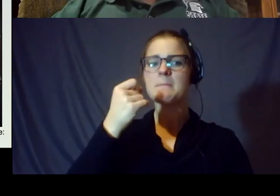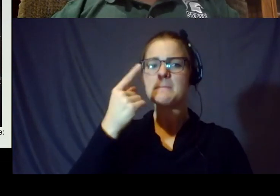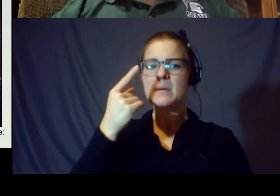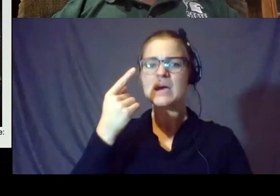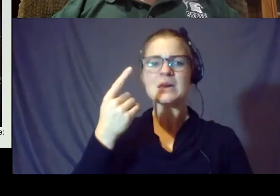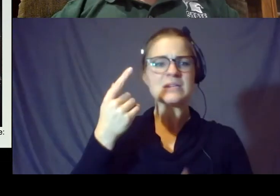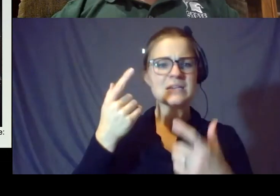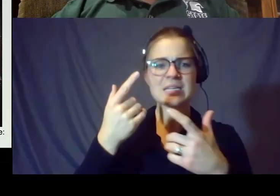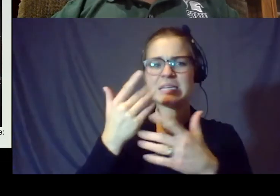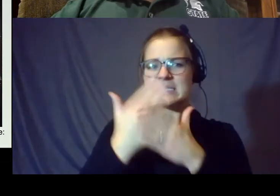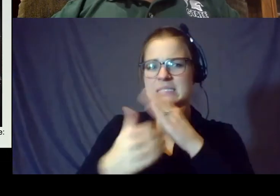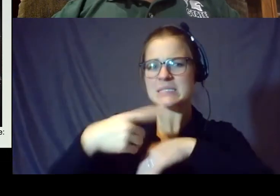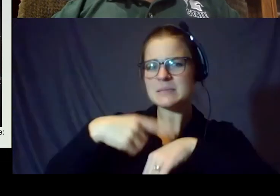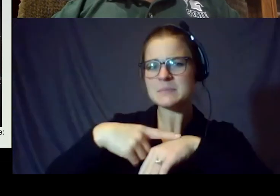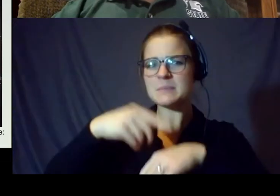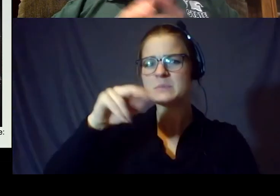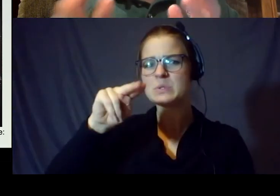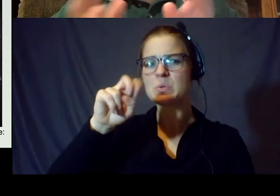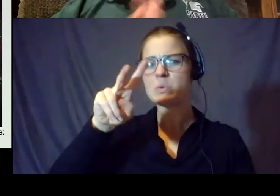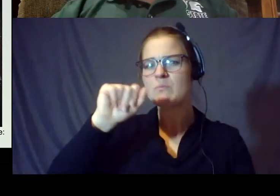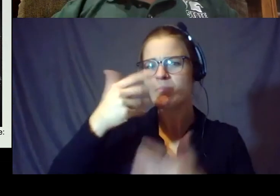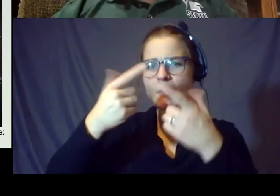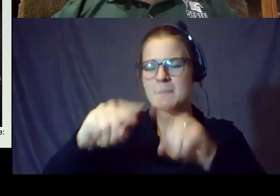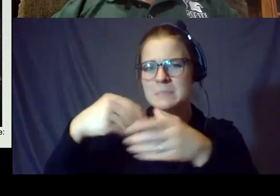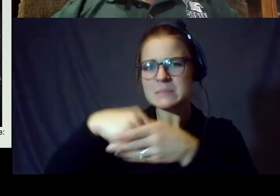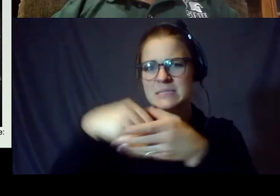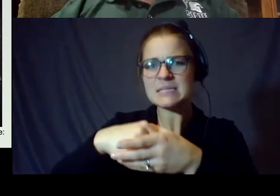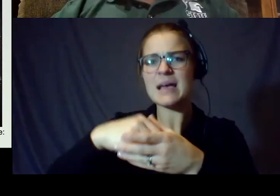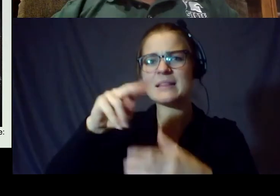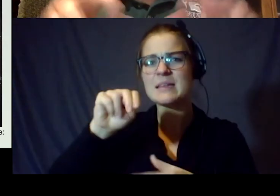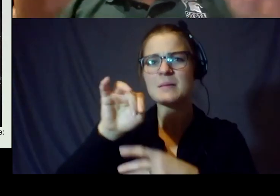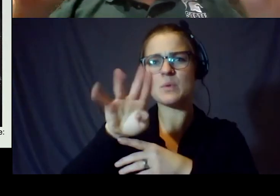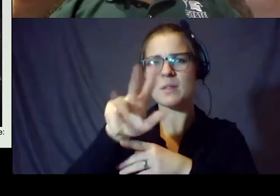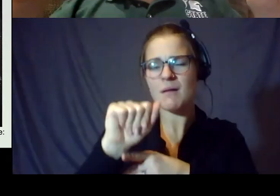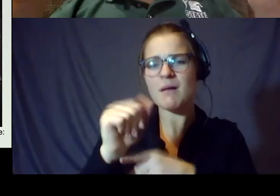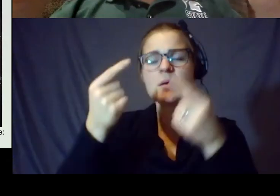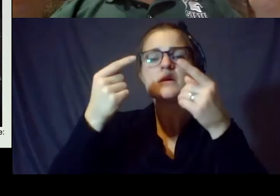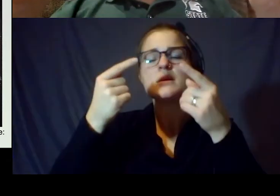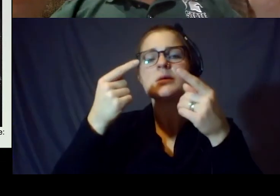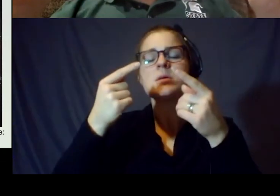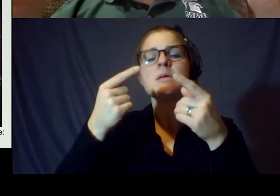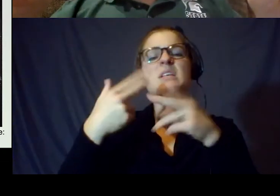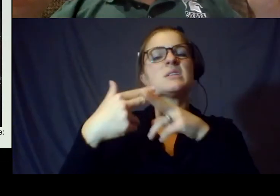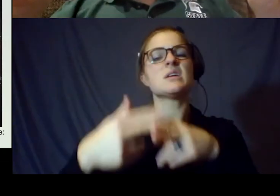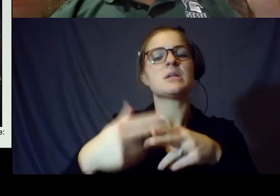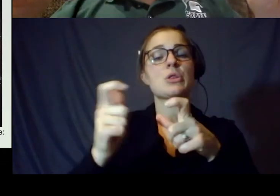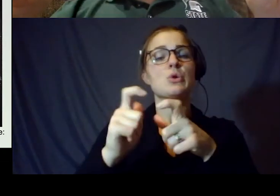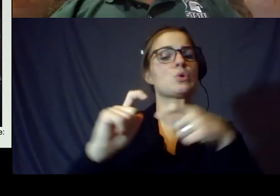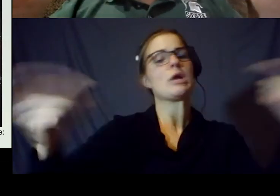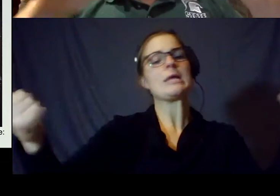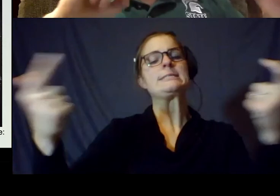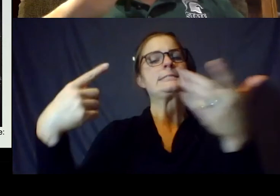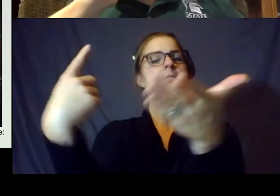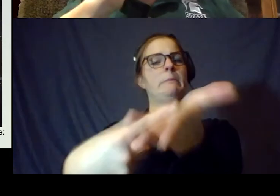in some of these nebulas. So that argues for it being further away. And there is actually something called the Great Debate.